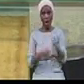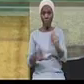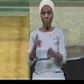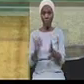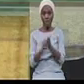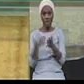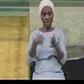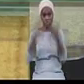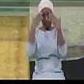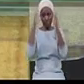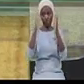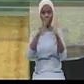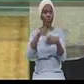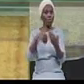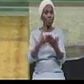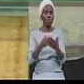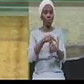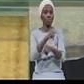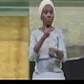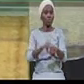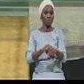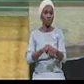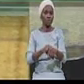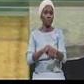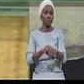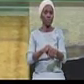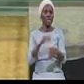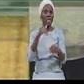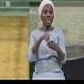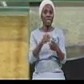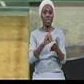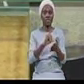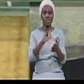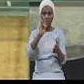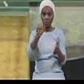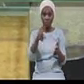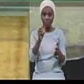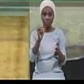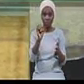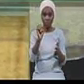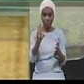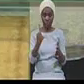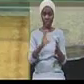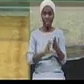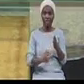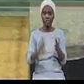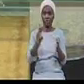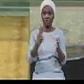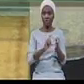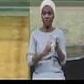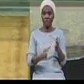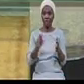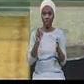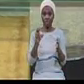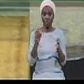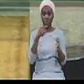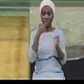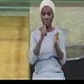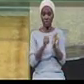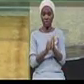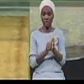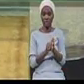back to Joel chapter 2, reading here from verse 12. It says, therefore